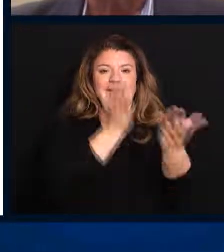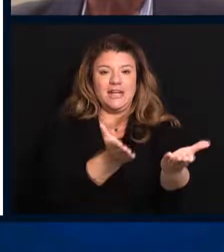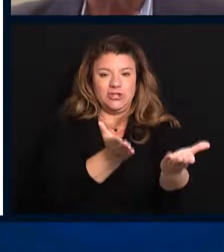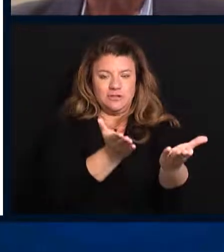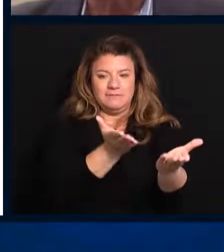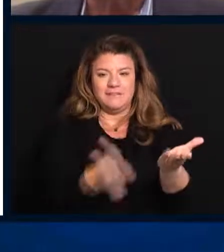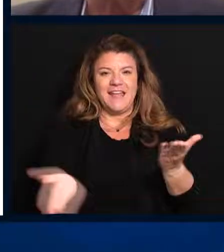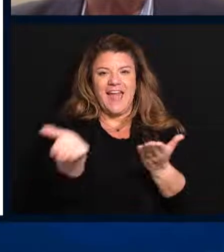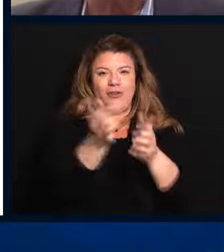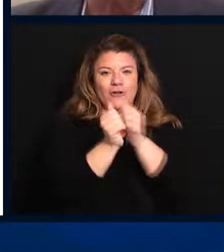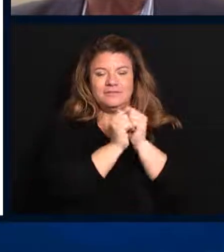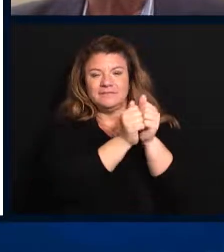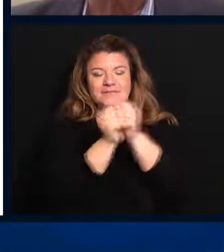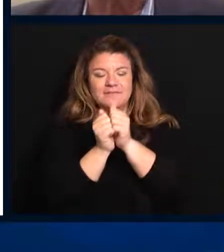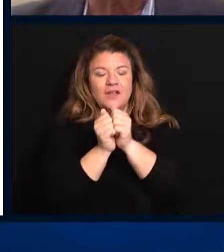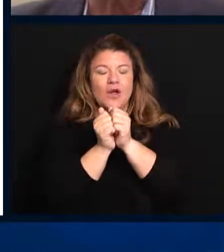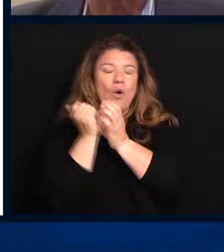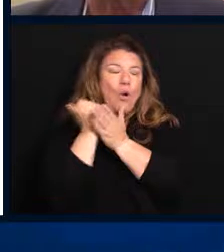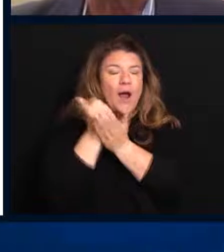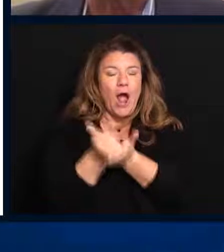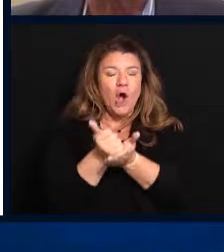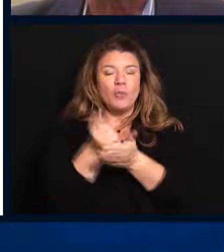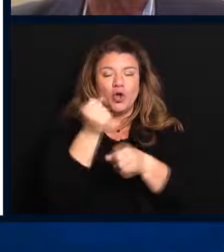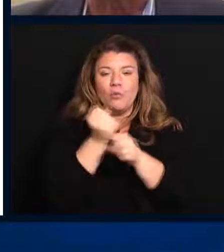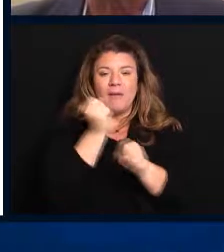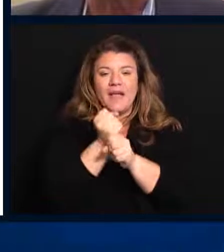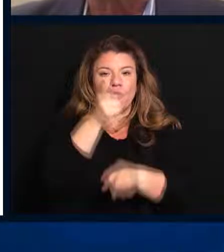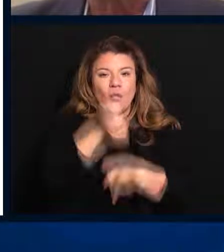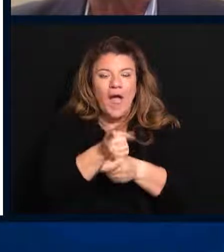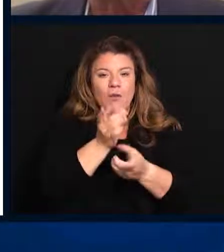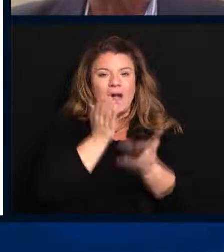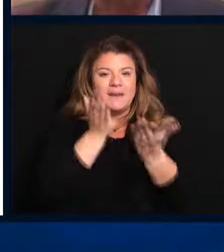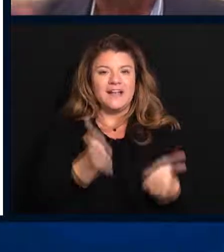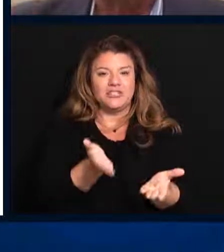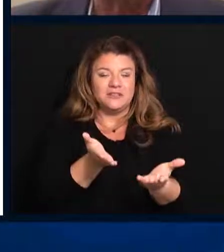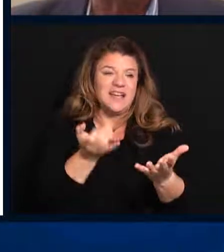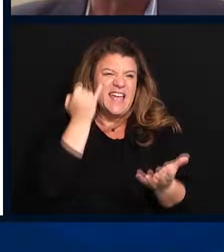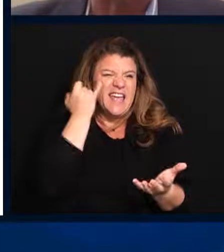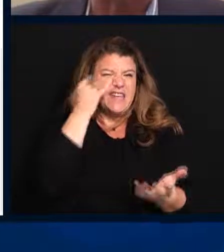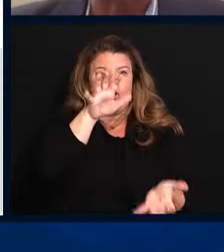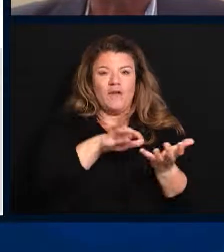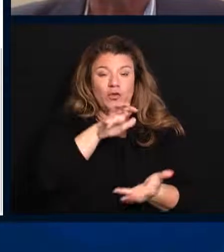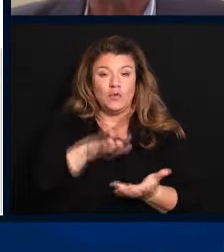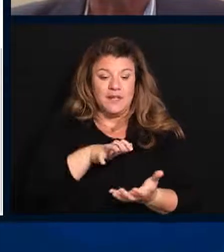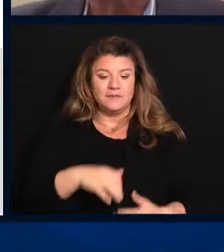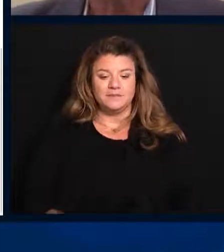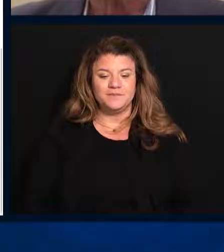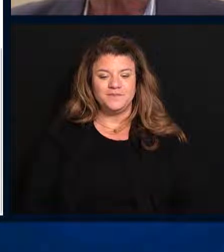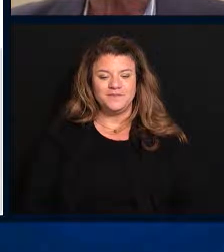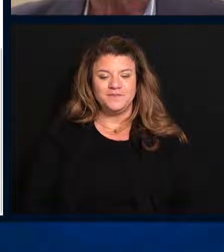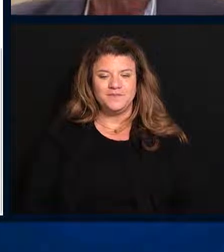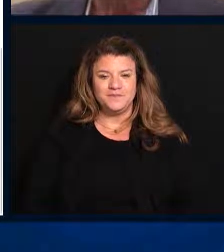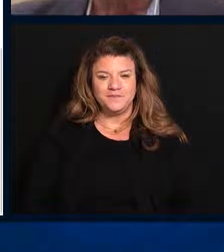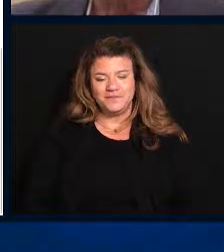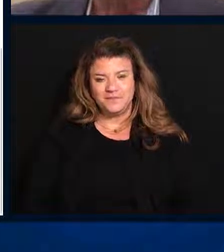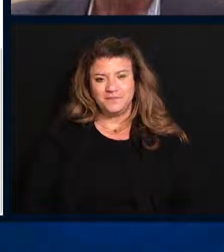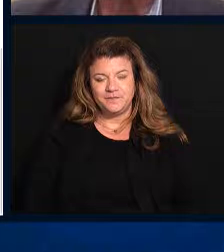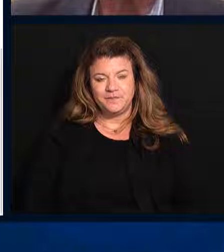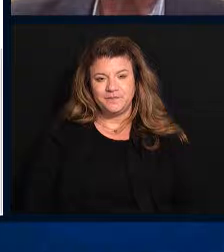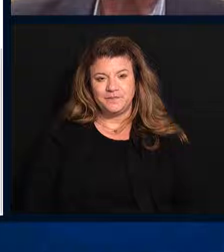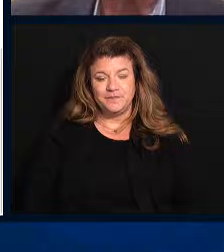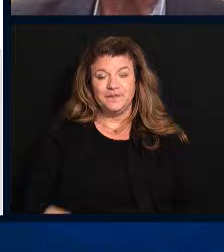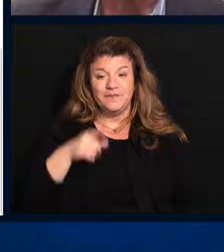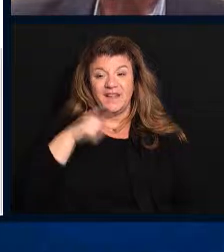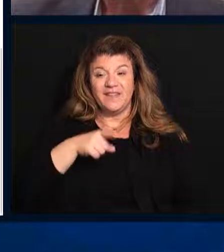you or help you make those recommendations if it's confusing for you. Next slide, please. And